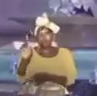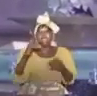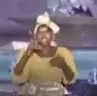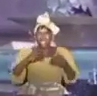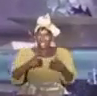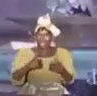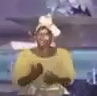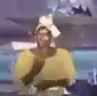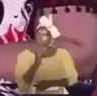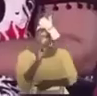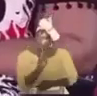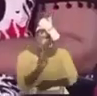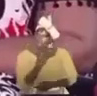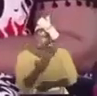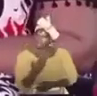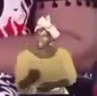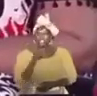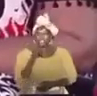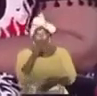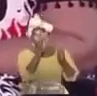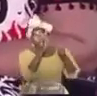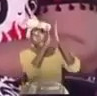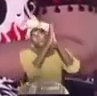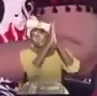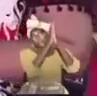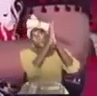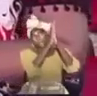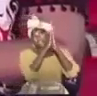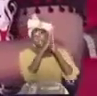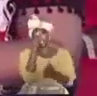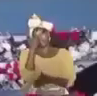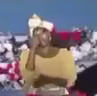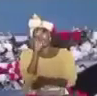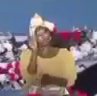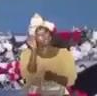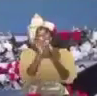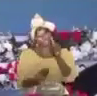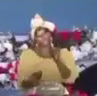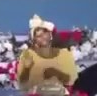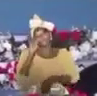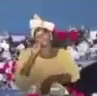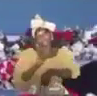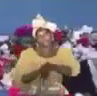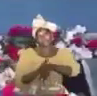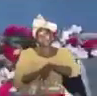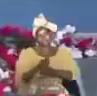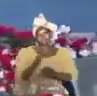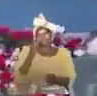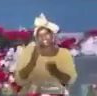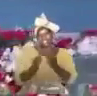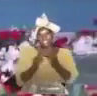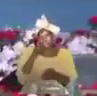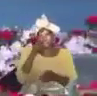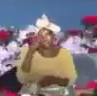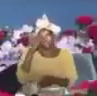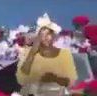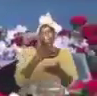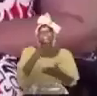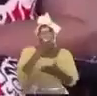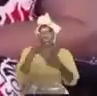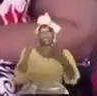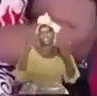trusting God to take out of his life or something he's trusting God to bring into his life. If you're with me, shout aloud, amen.